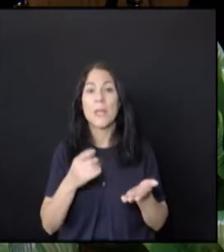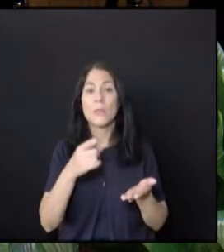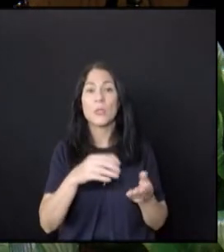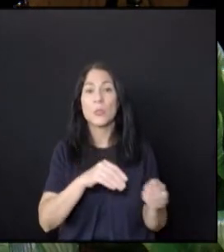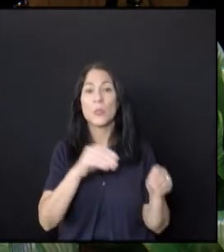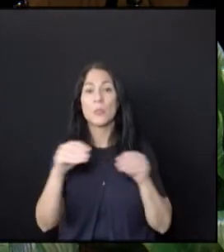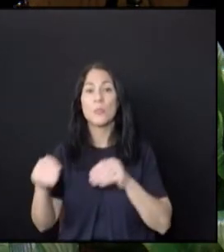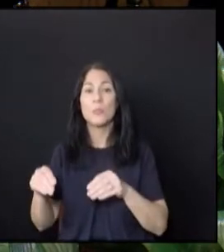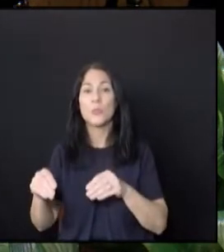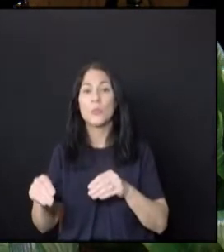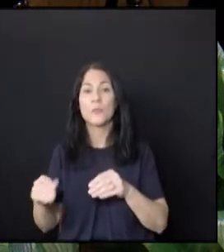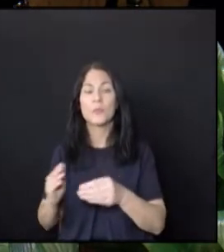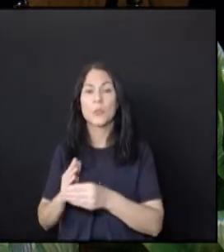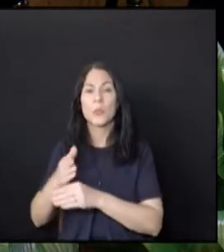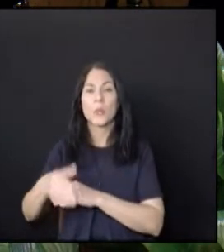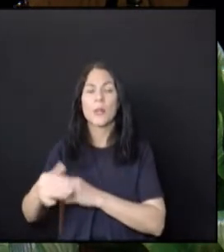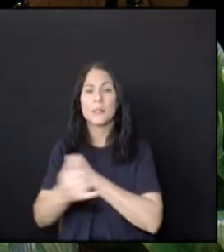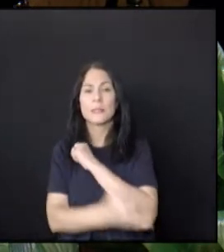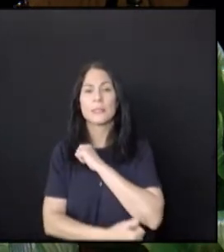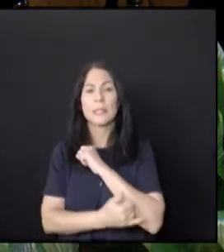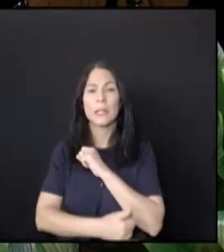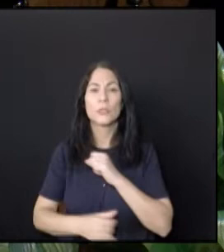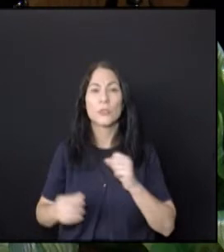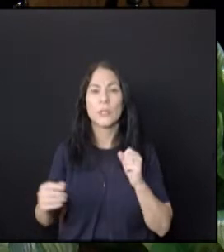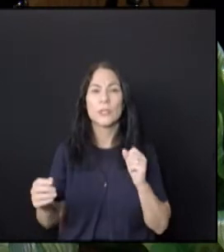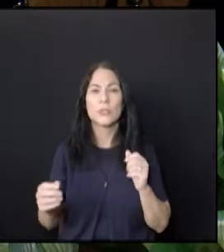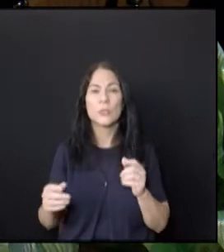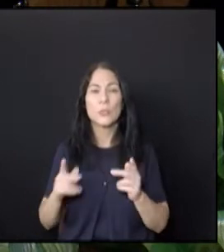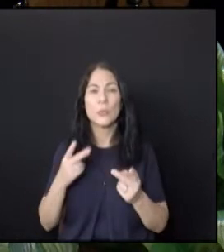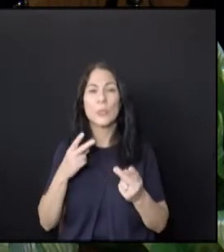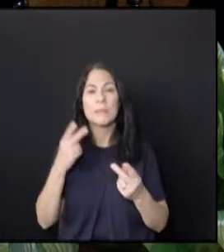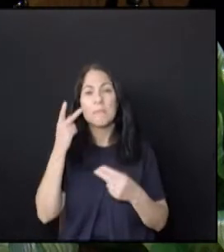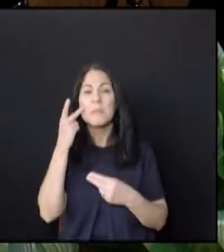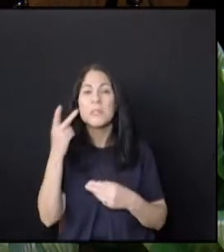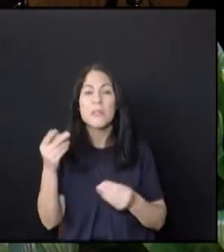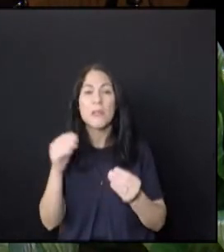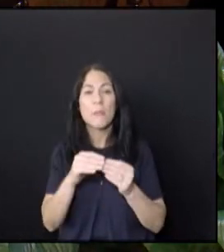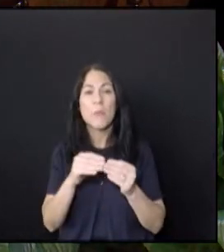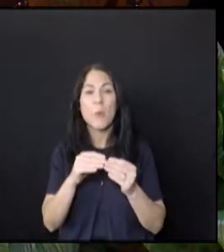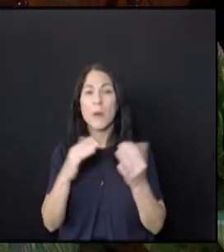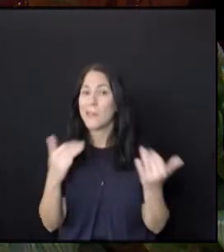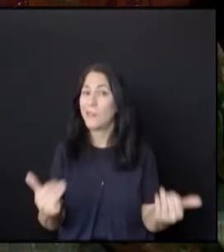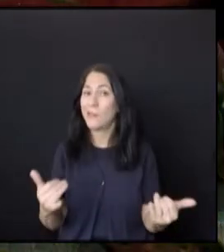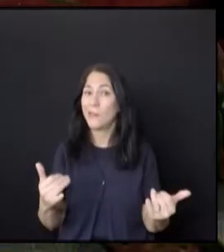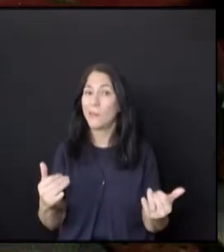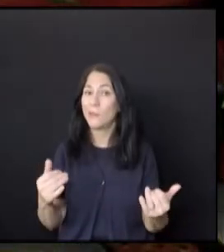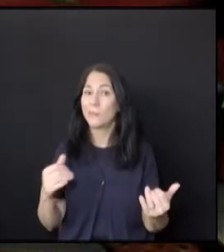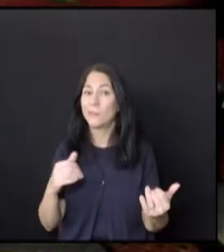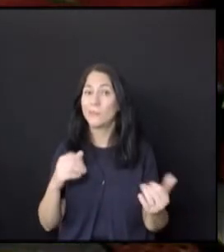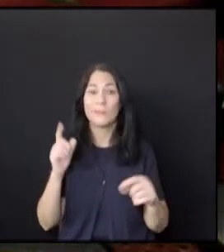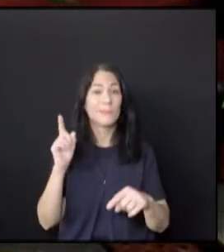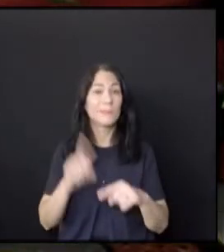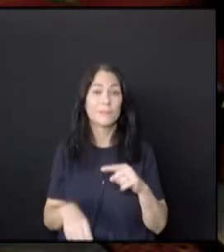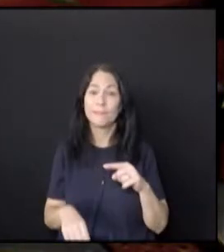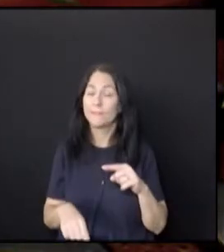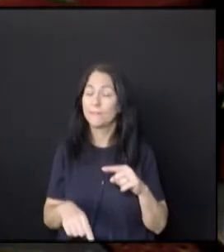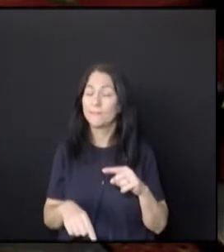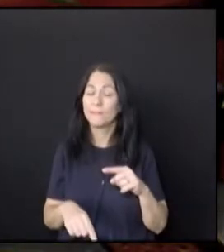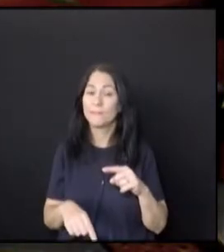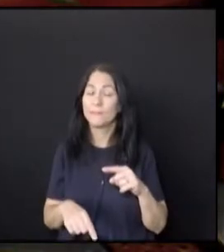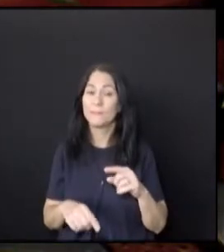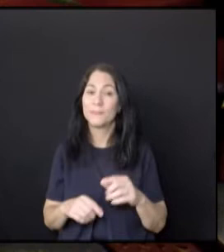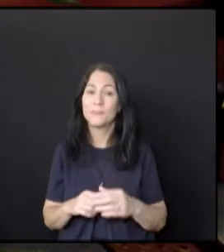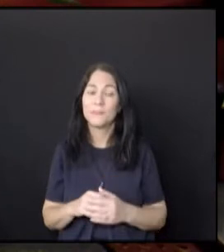live near them or brought them near to you so you could do that very thing. And now that's been denied you in these days.